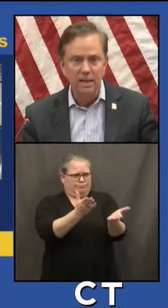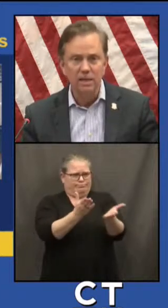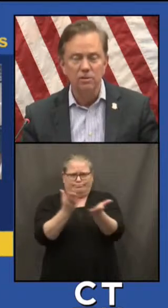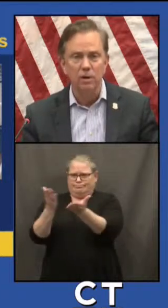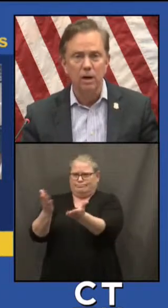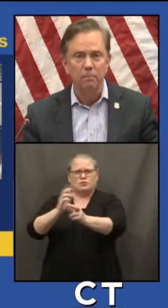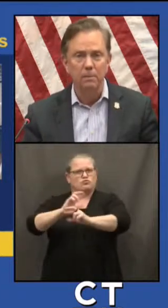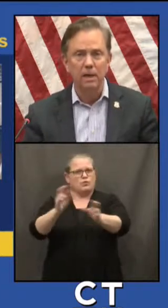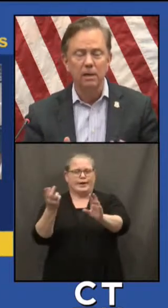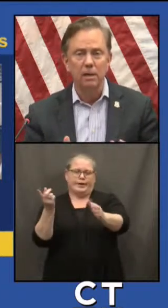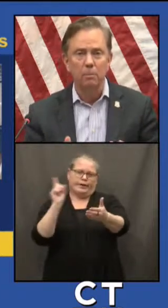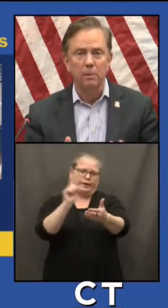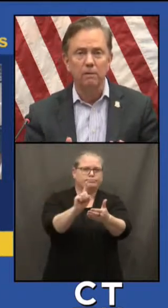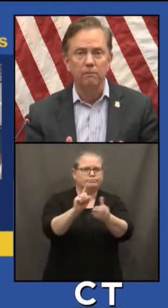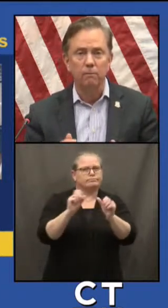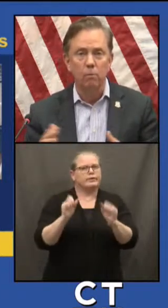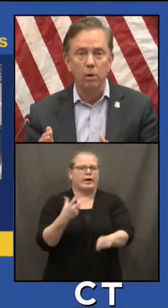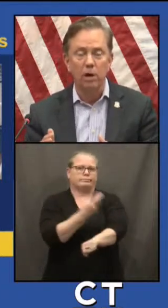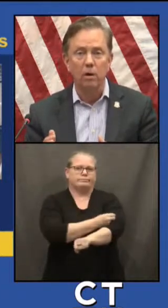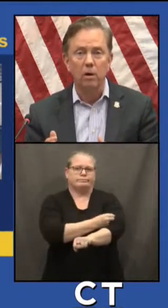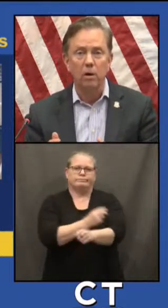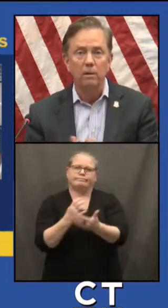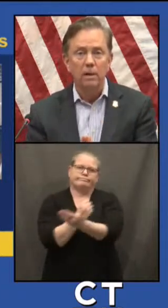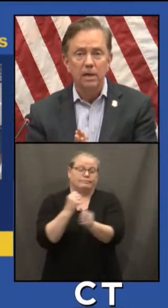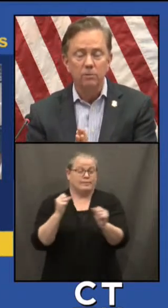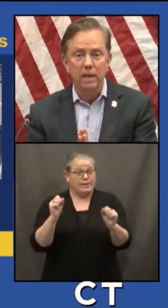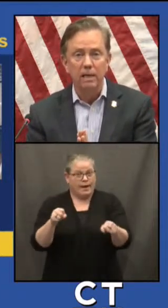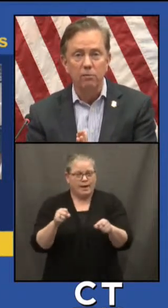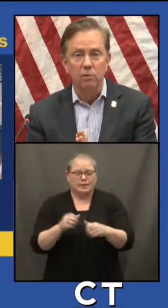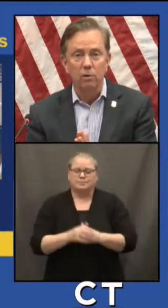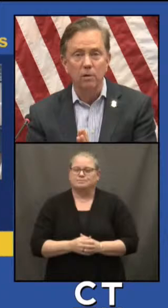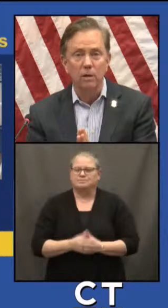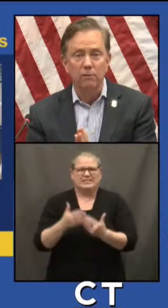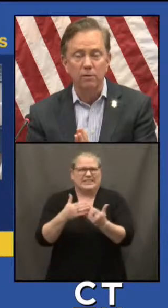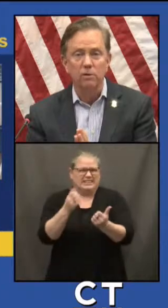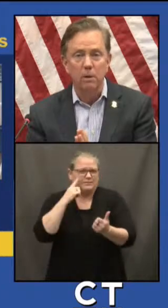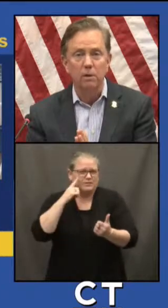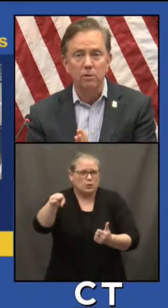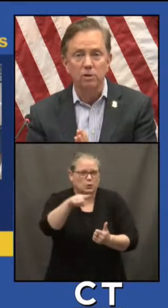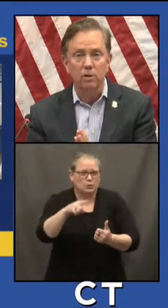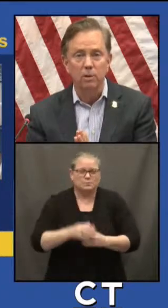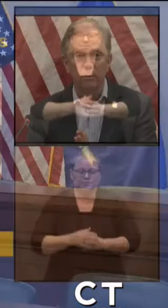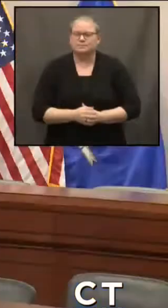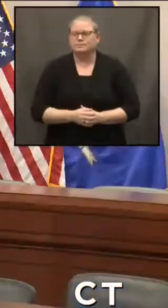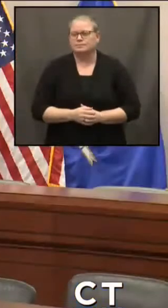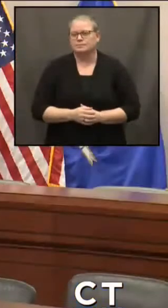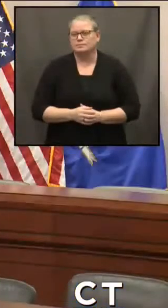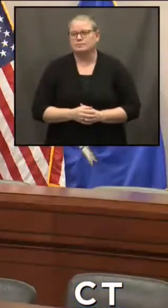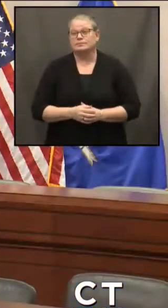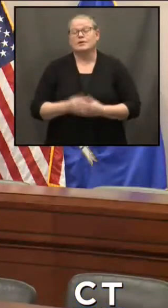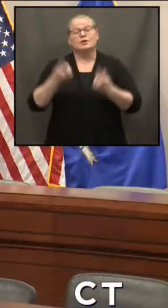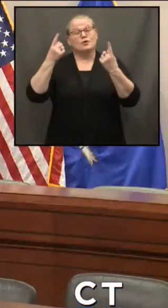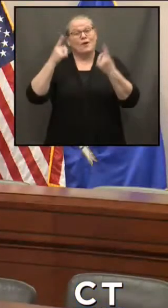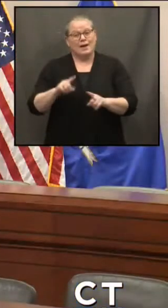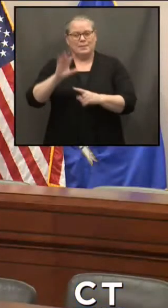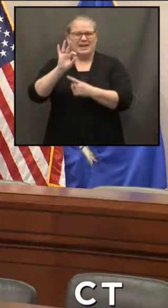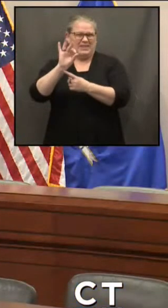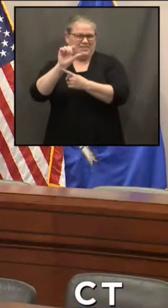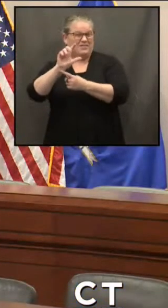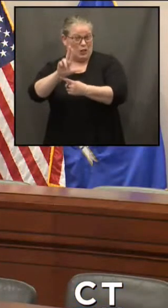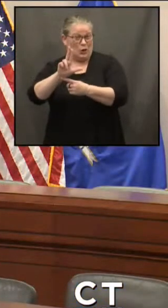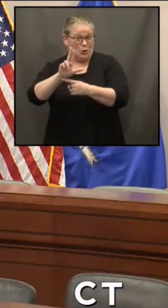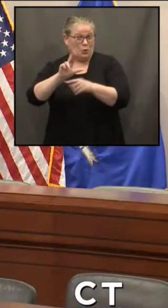that gives you an update, a little bit of where we are as we get through the first month or so of the flu season. Still in